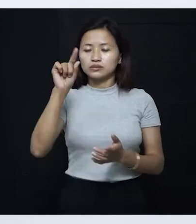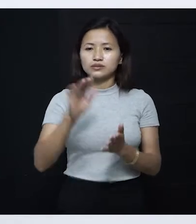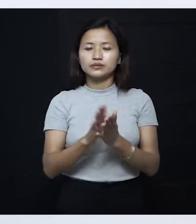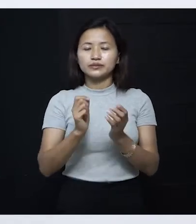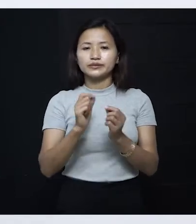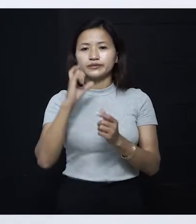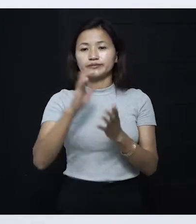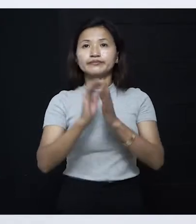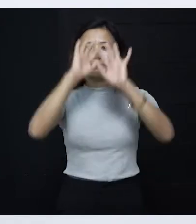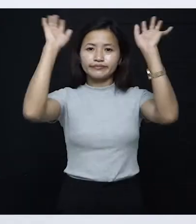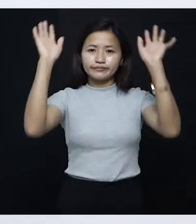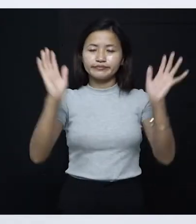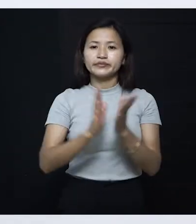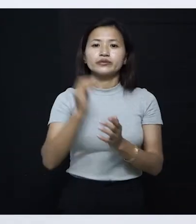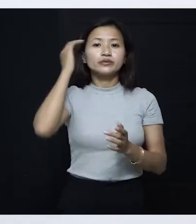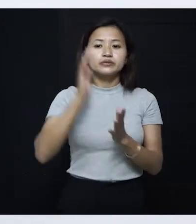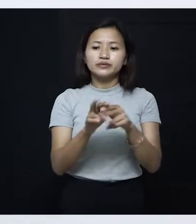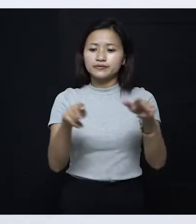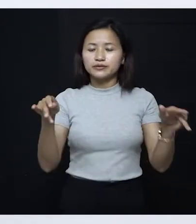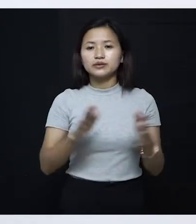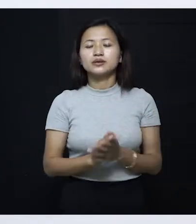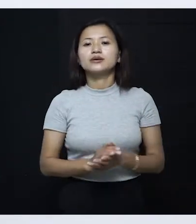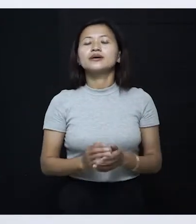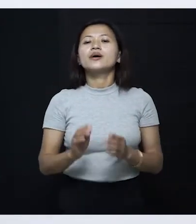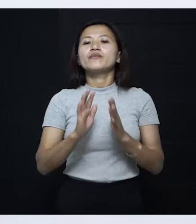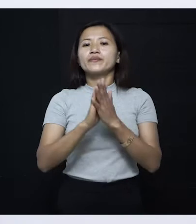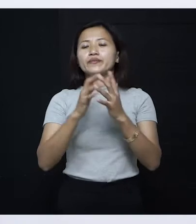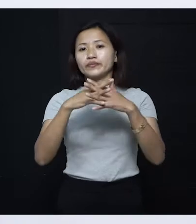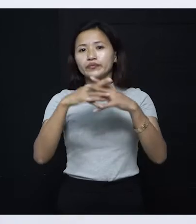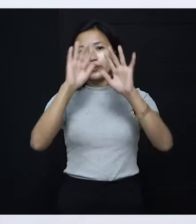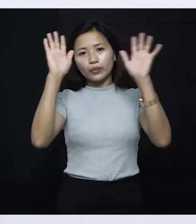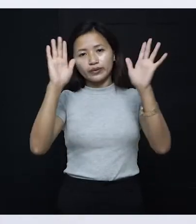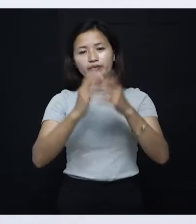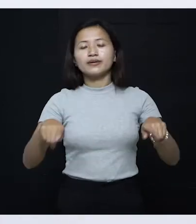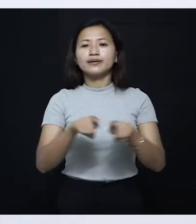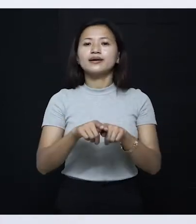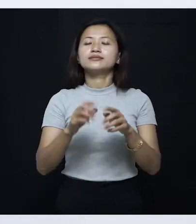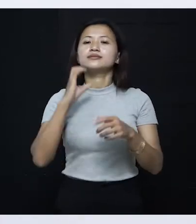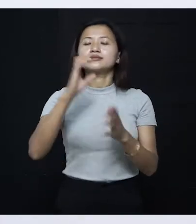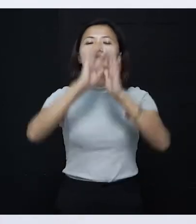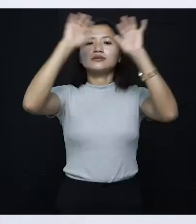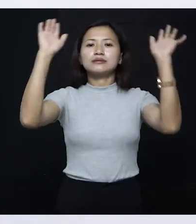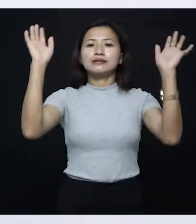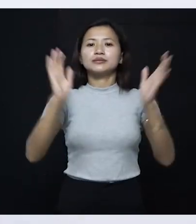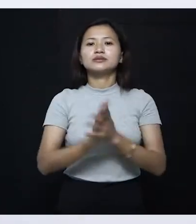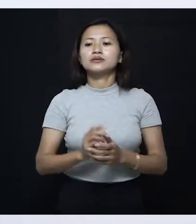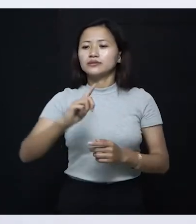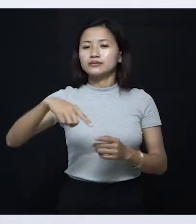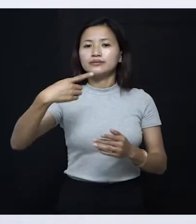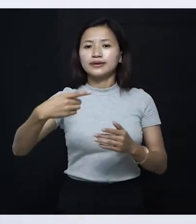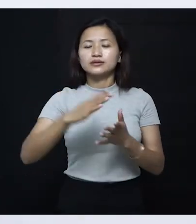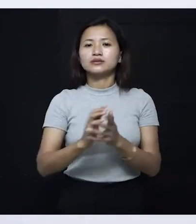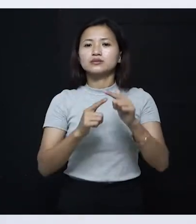okay. And as I've said, know the difference between weather and climate, okay. Then the next